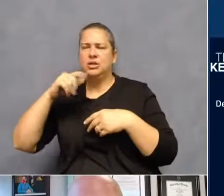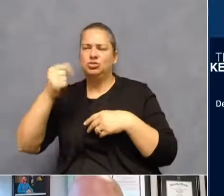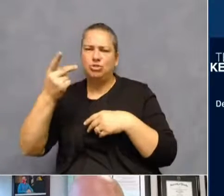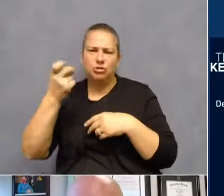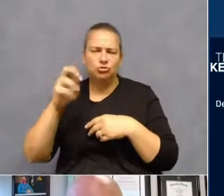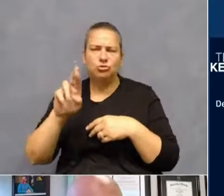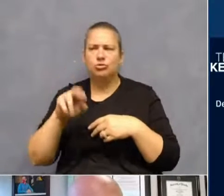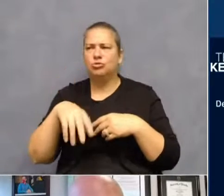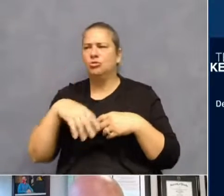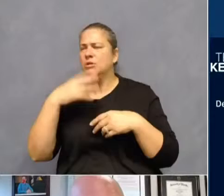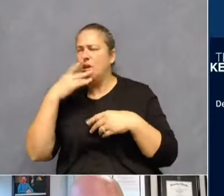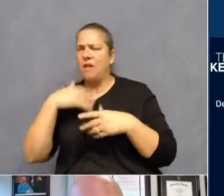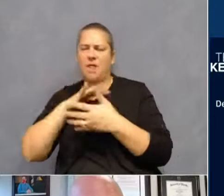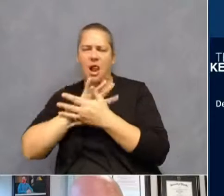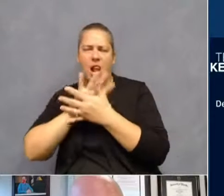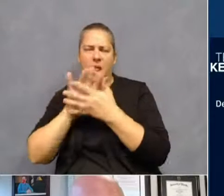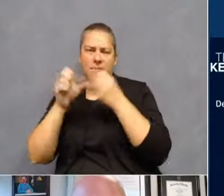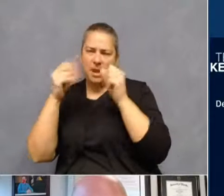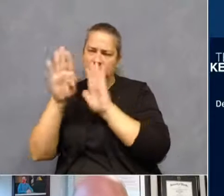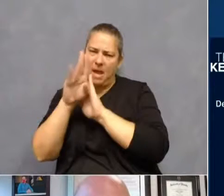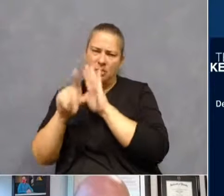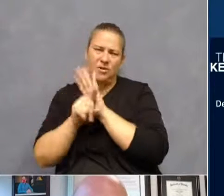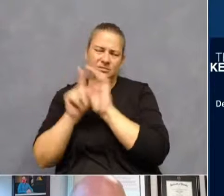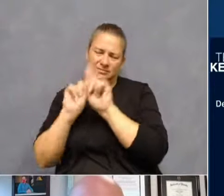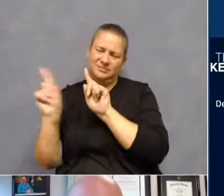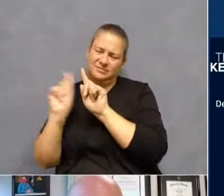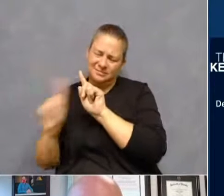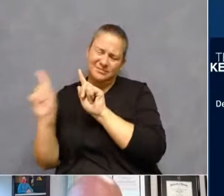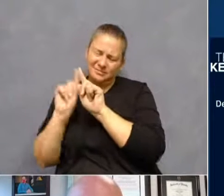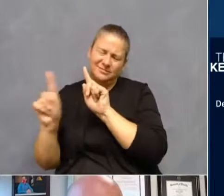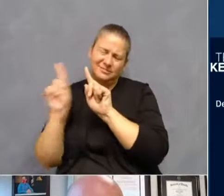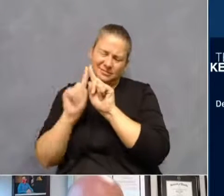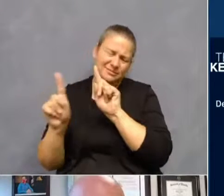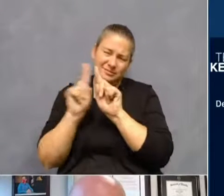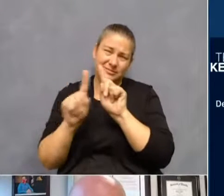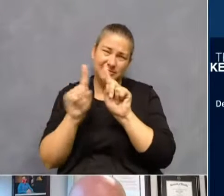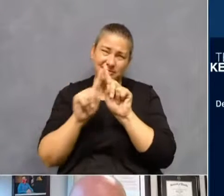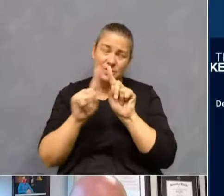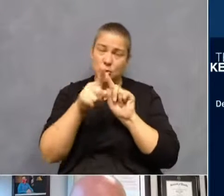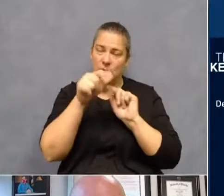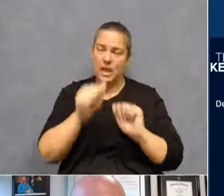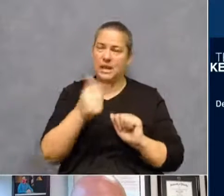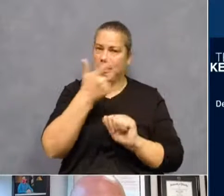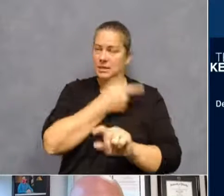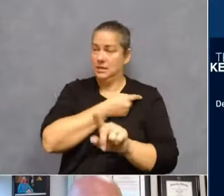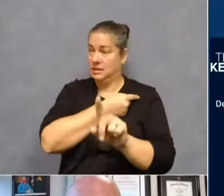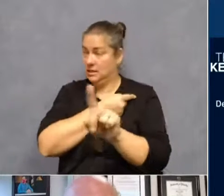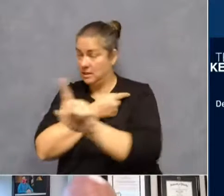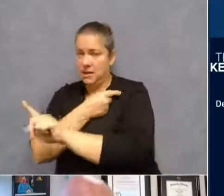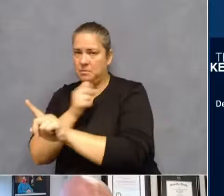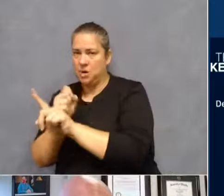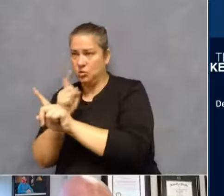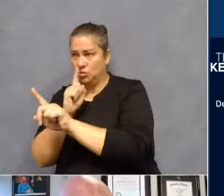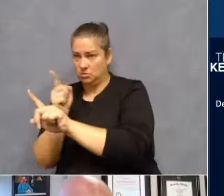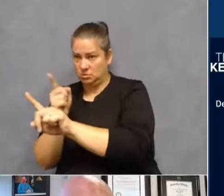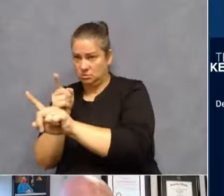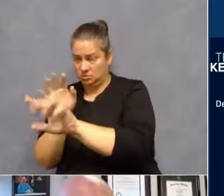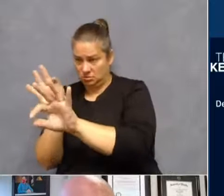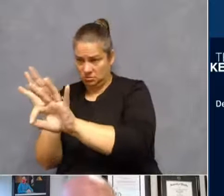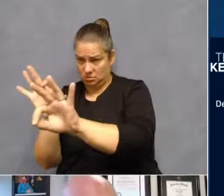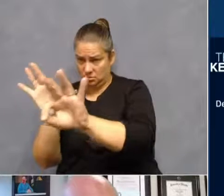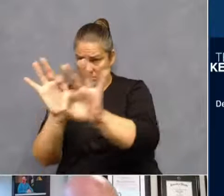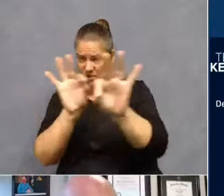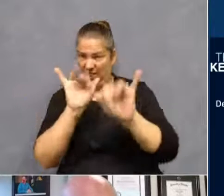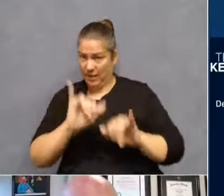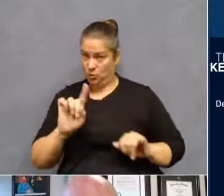or worse in certain folks, and also ensure that you're not causing harm. So this is where we are right now. There are